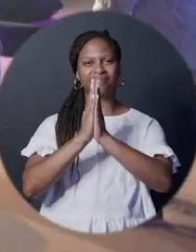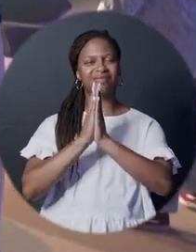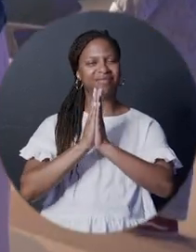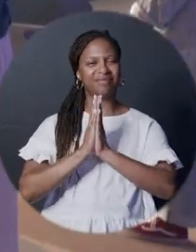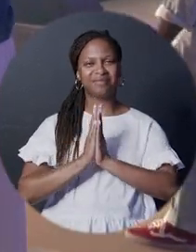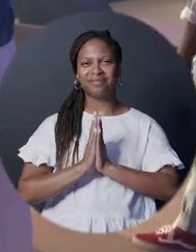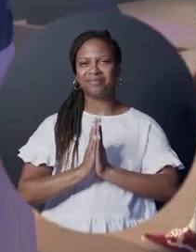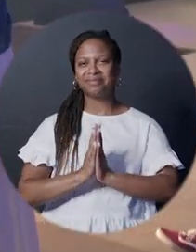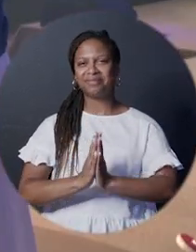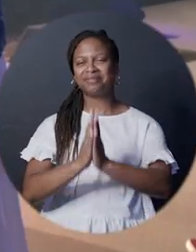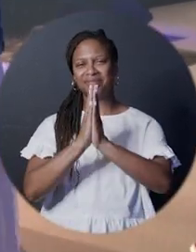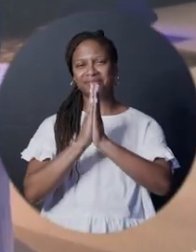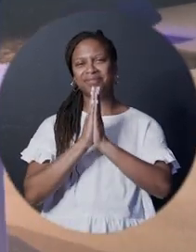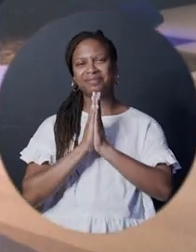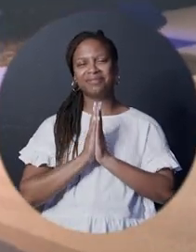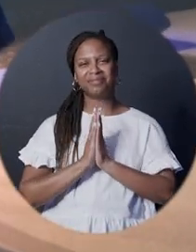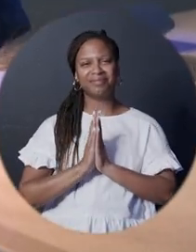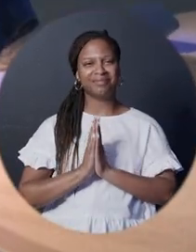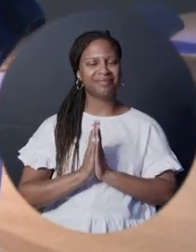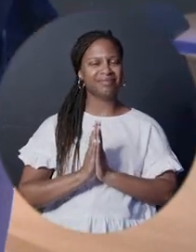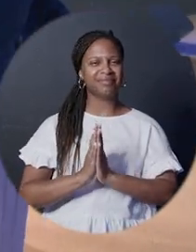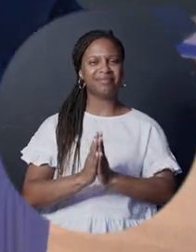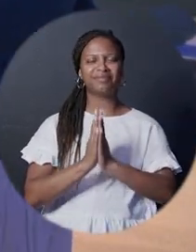God in